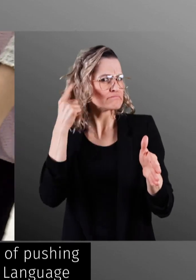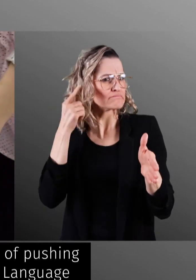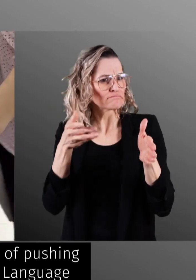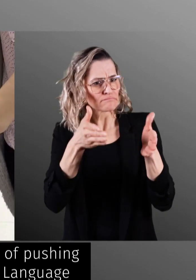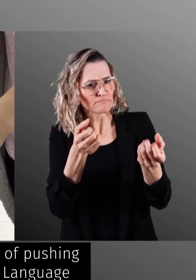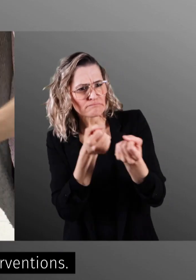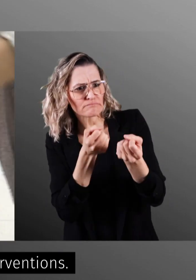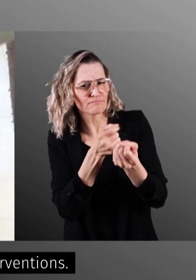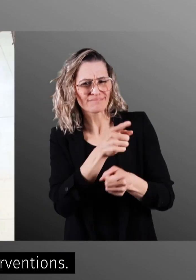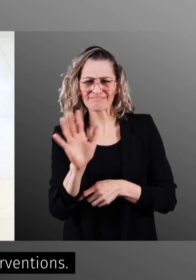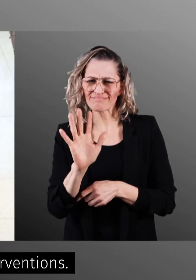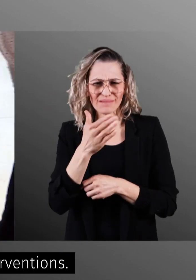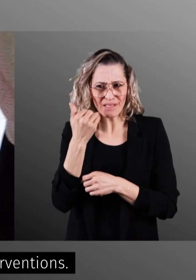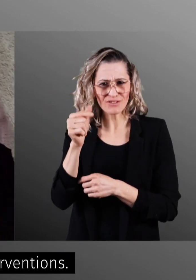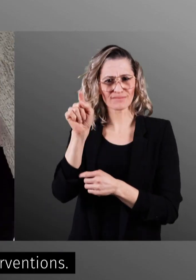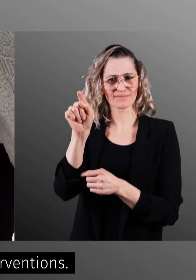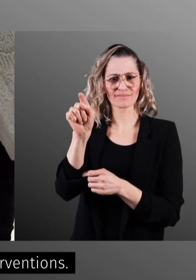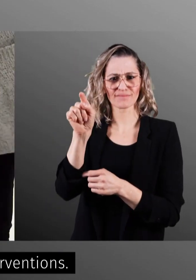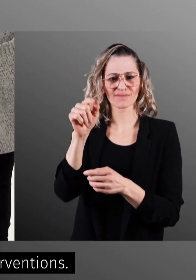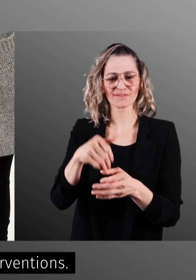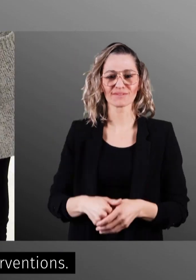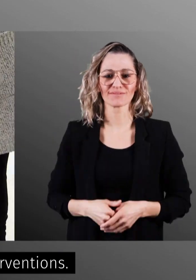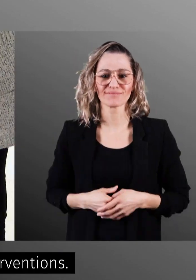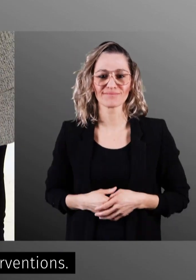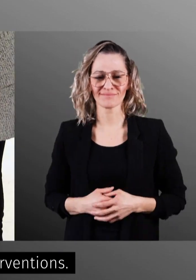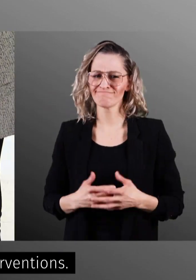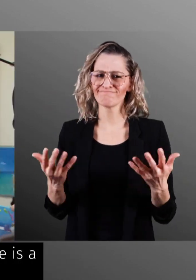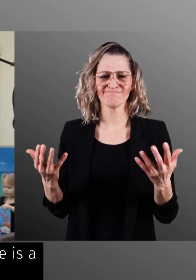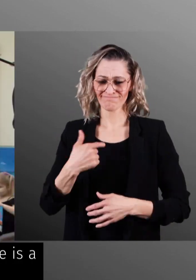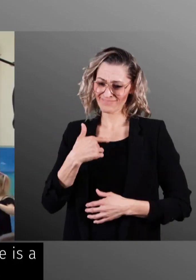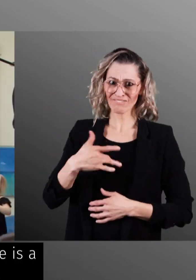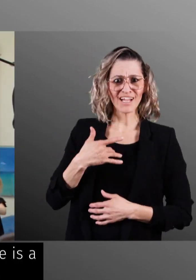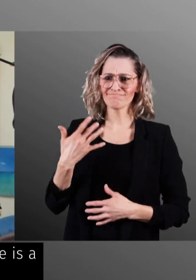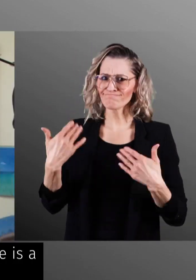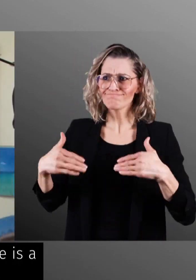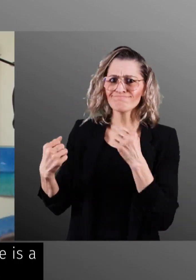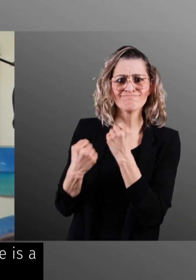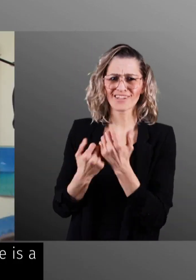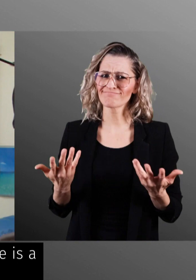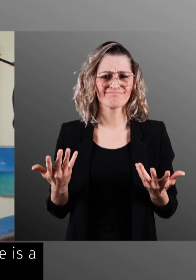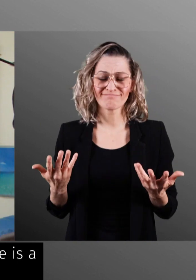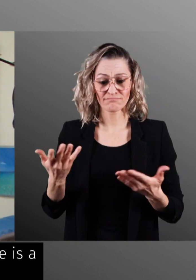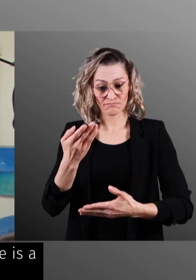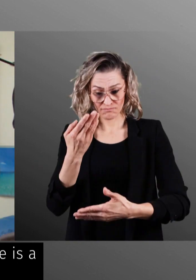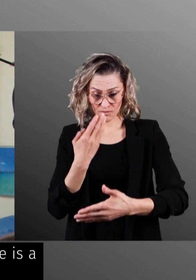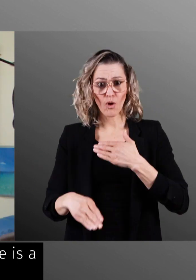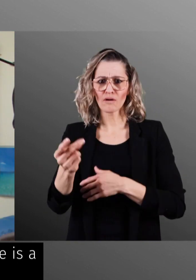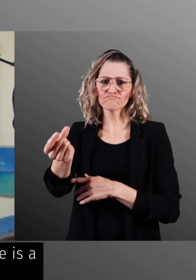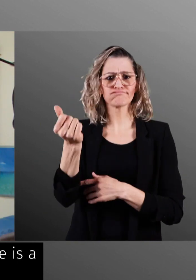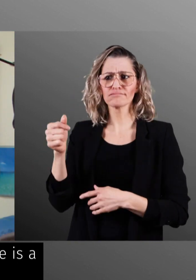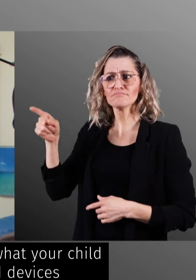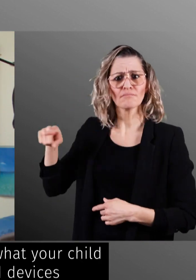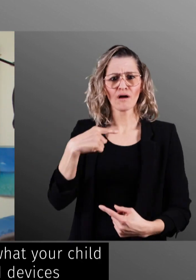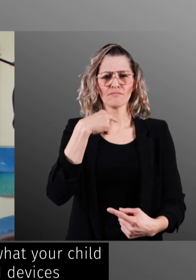Sign Language and solely toward hearing interventions. I don't really feel like there's a lot of support for